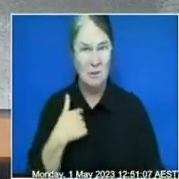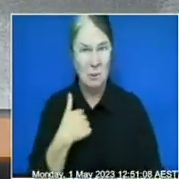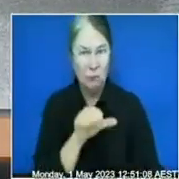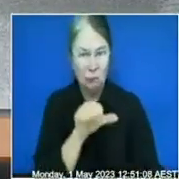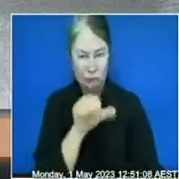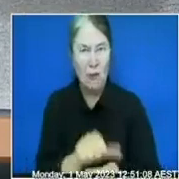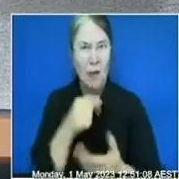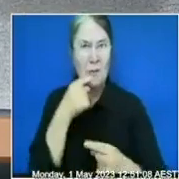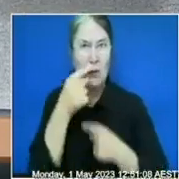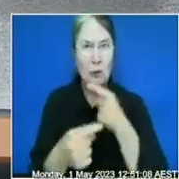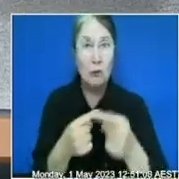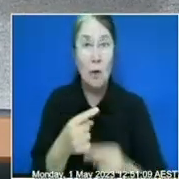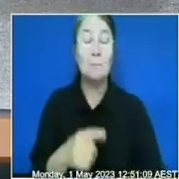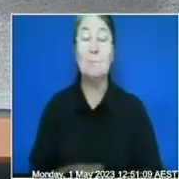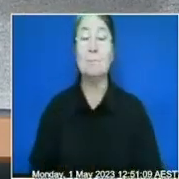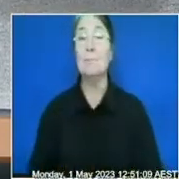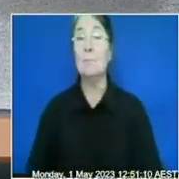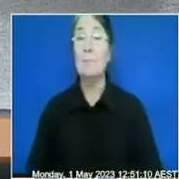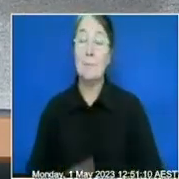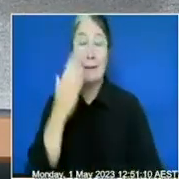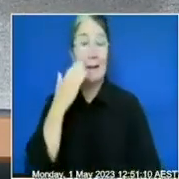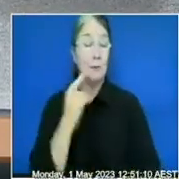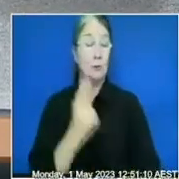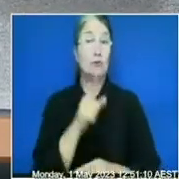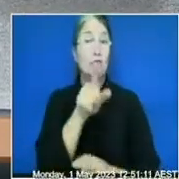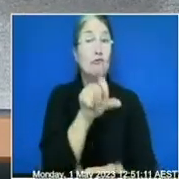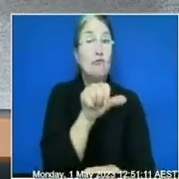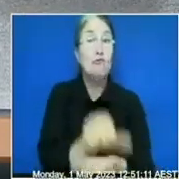with the broader system in Victoria.